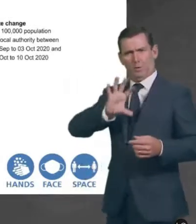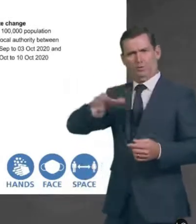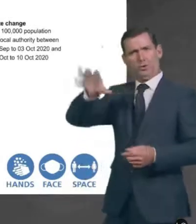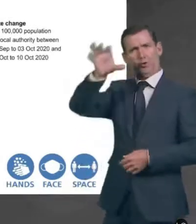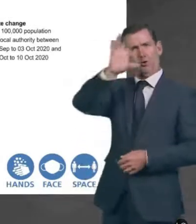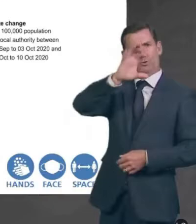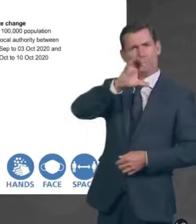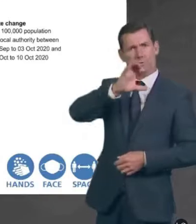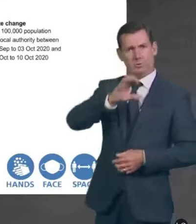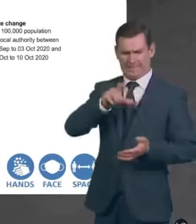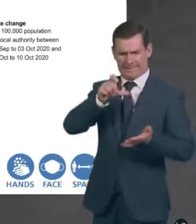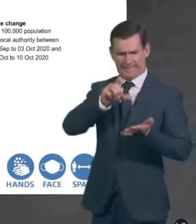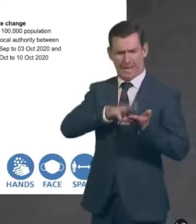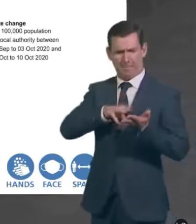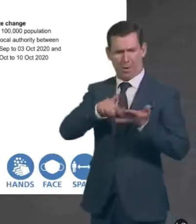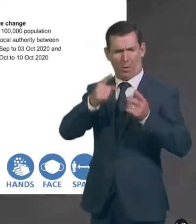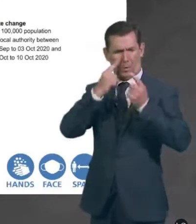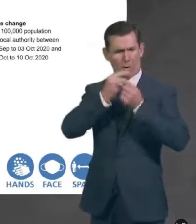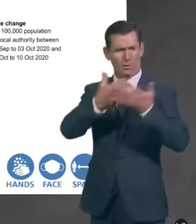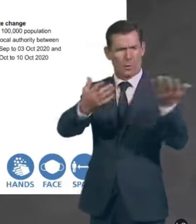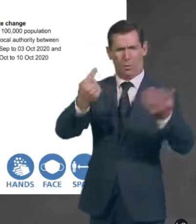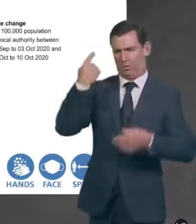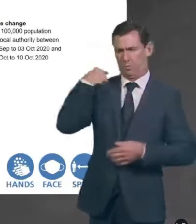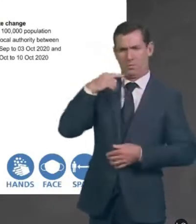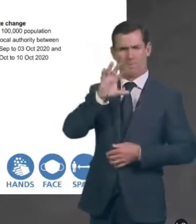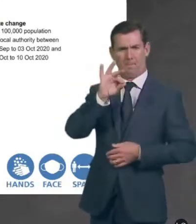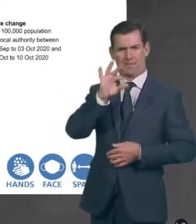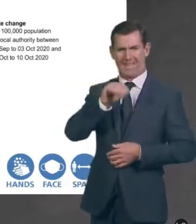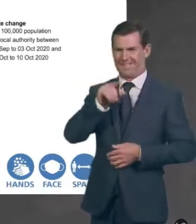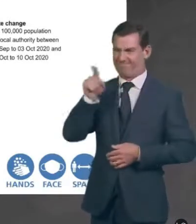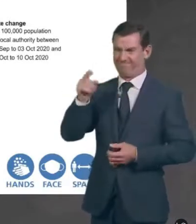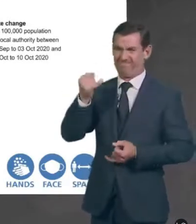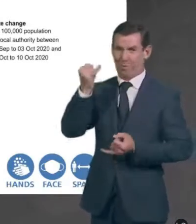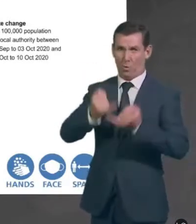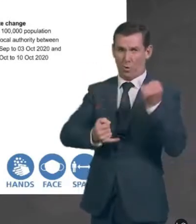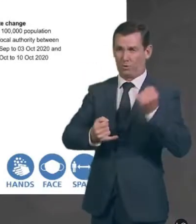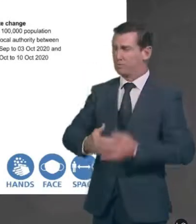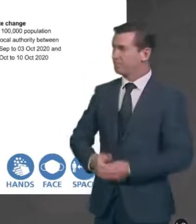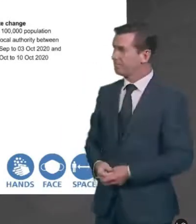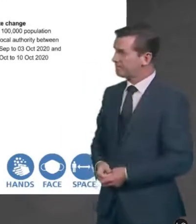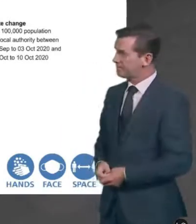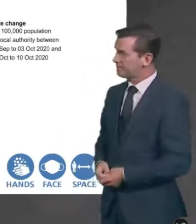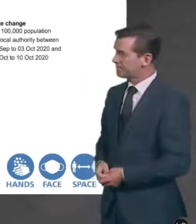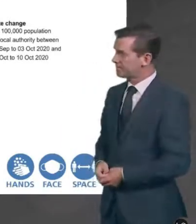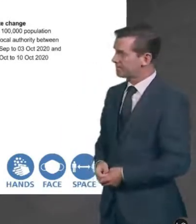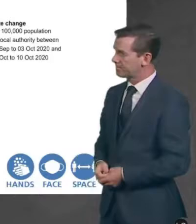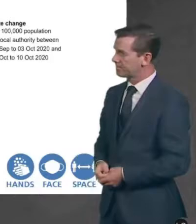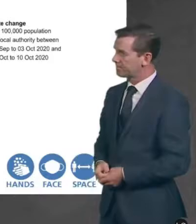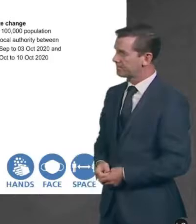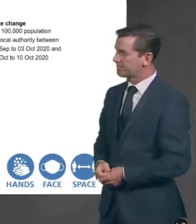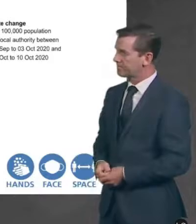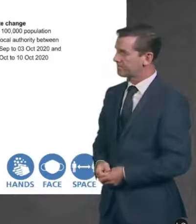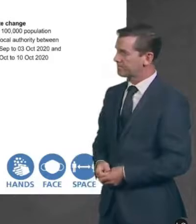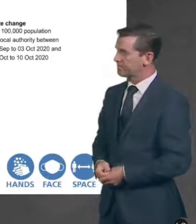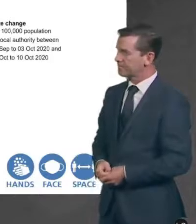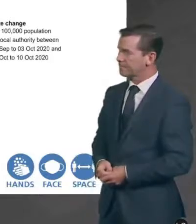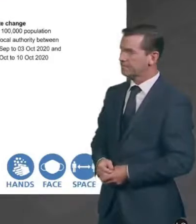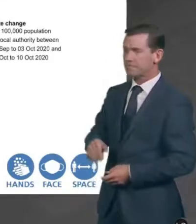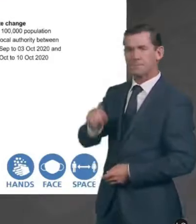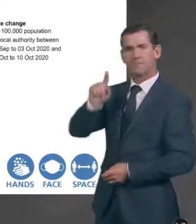now progressed, unfortunately. So if you take the left-hand side, it shows the weekly cases per 100,000 of the